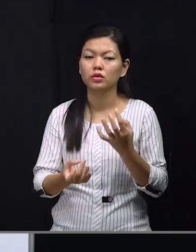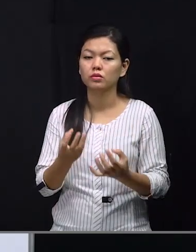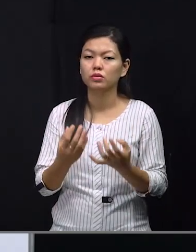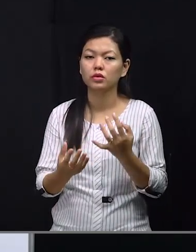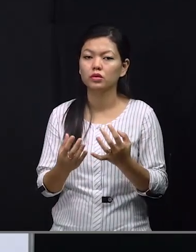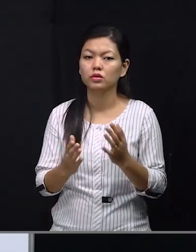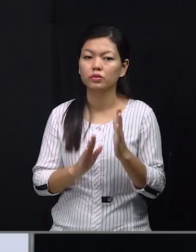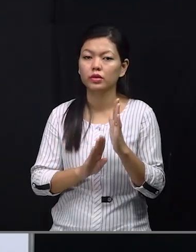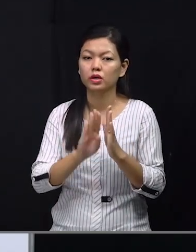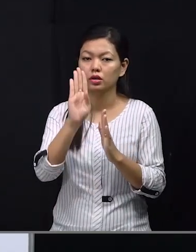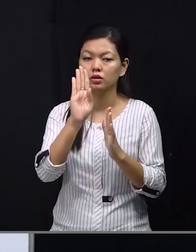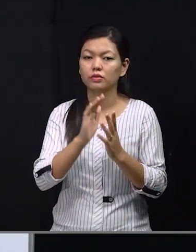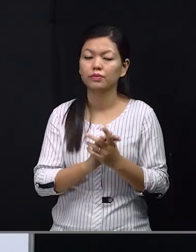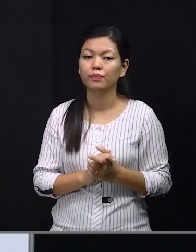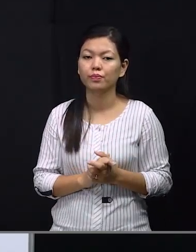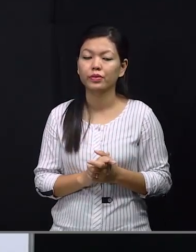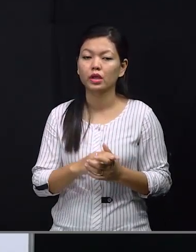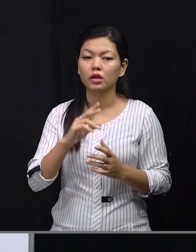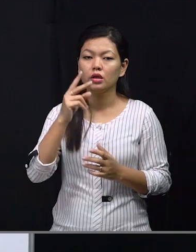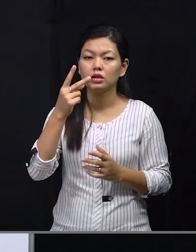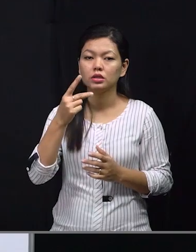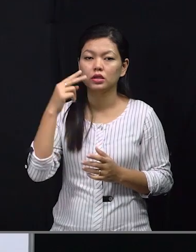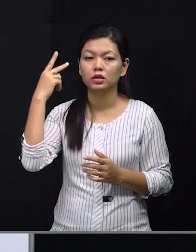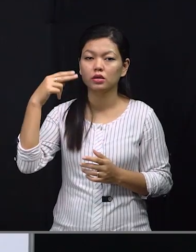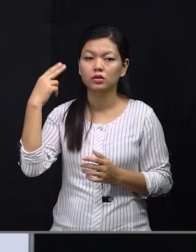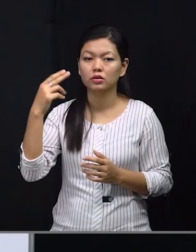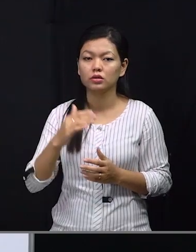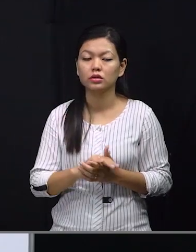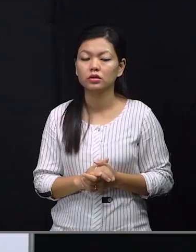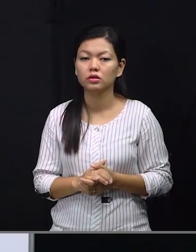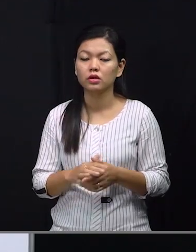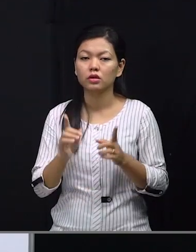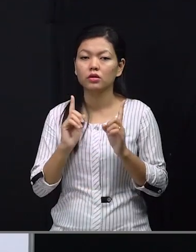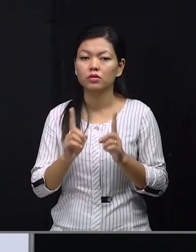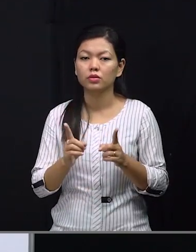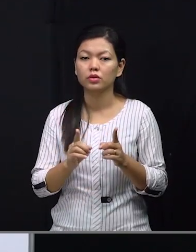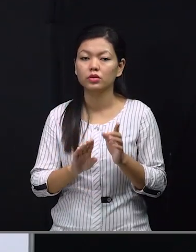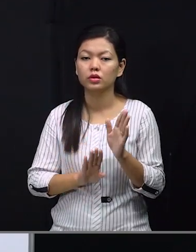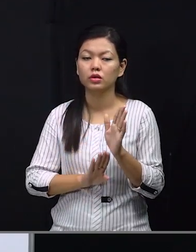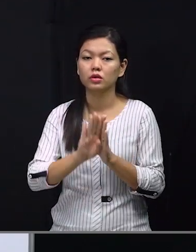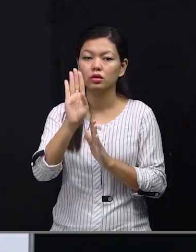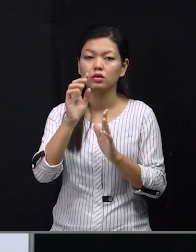higher. The second reason is because of higher polarity.